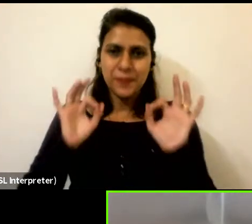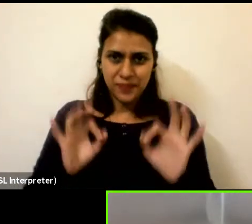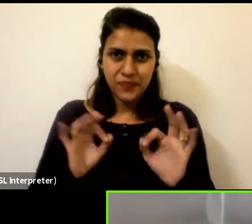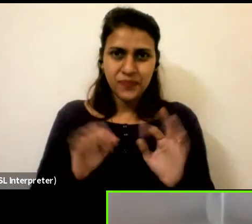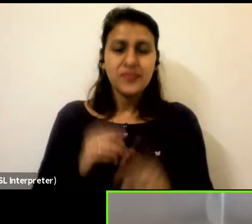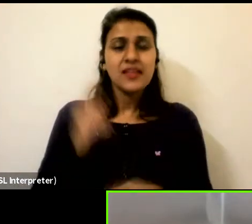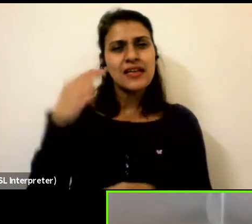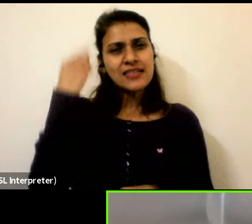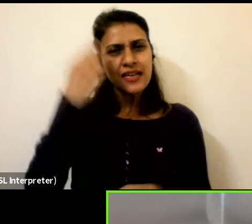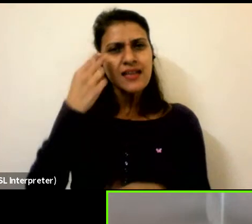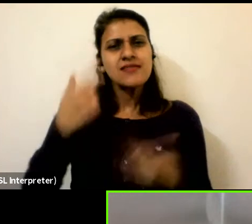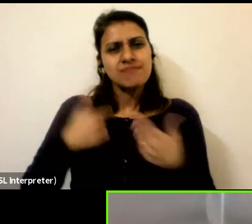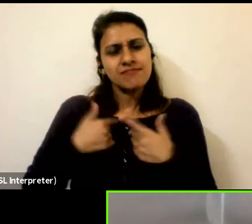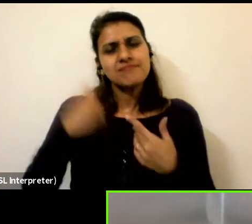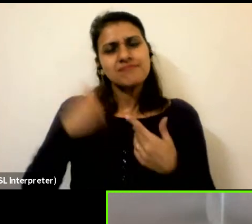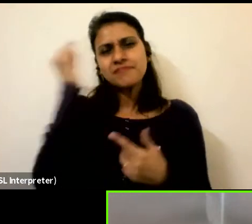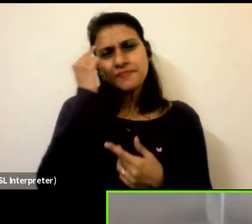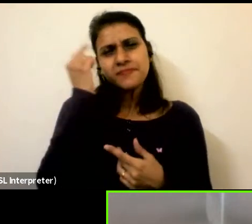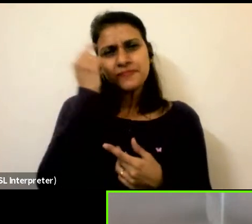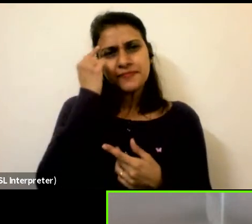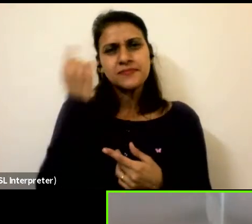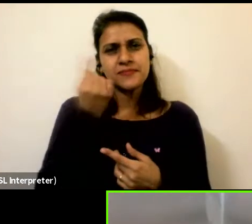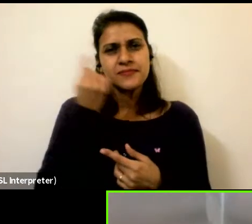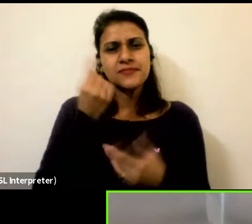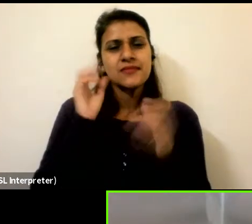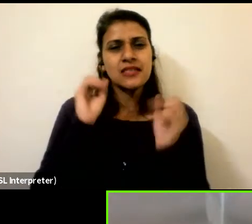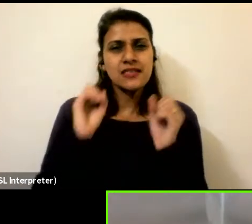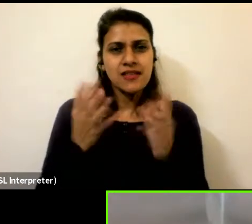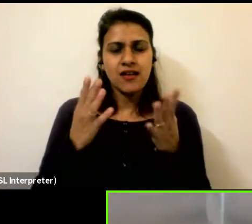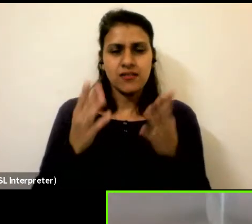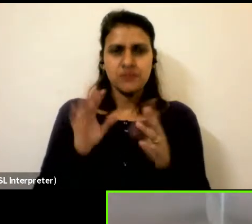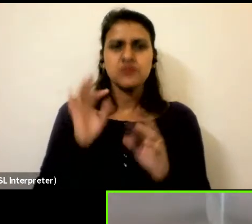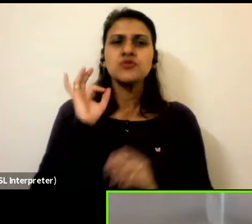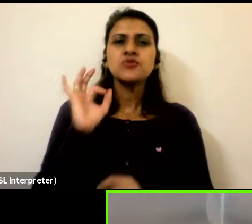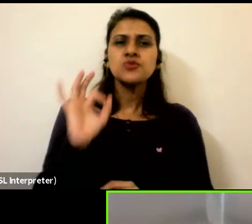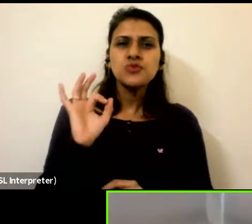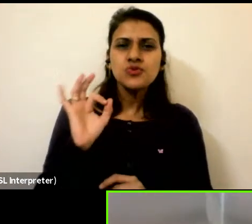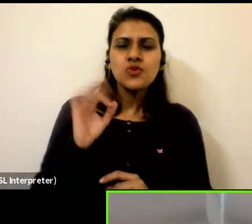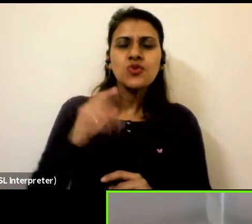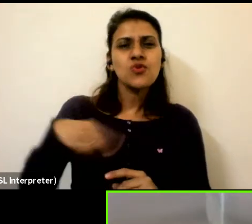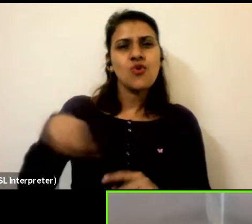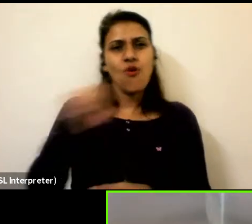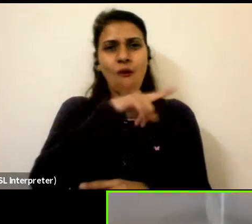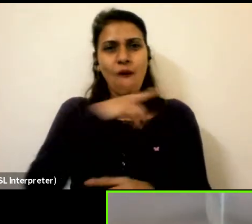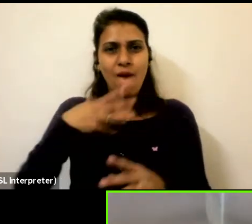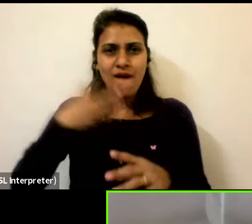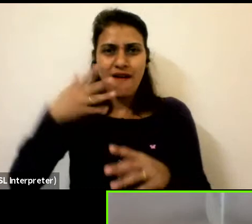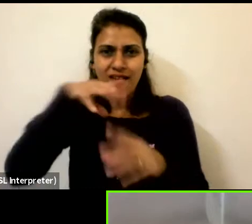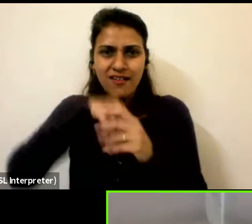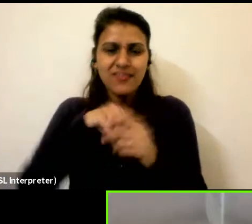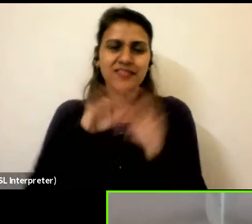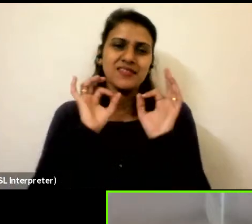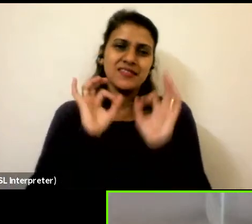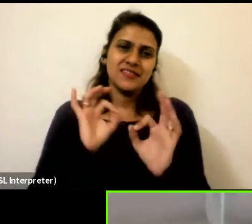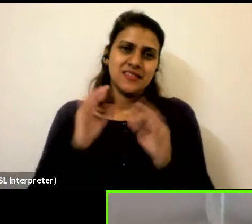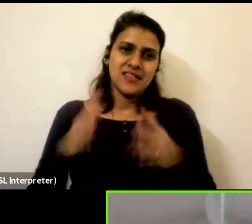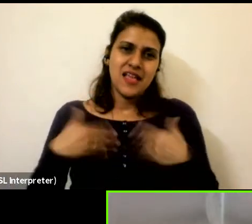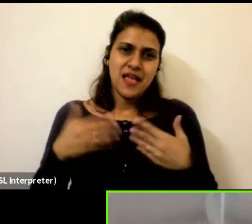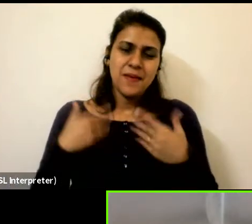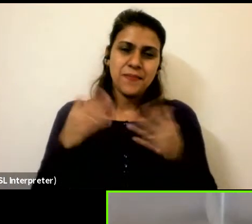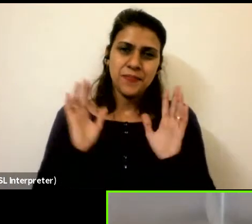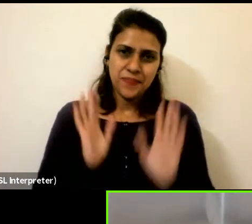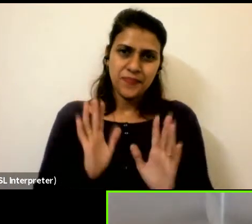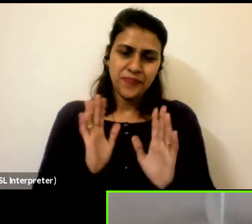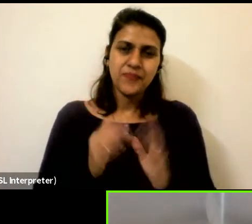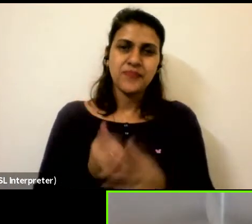of the reasons why I thought, that it is really good of y'all to have me here. And I made it a point to come in